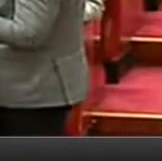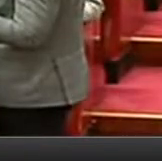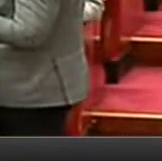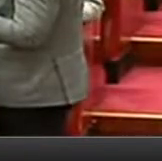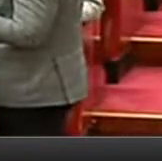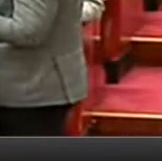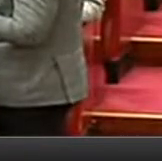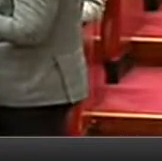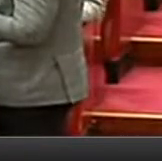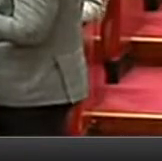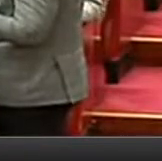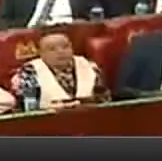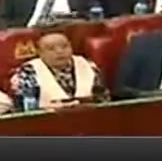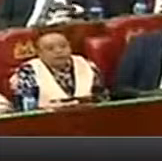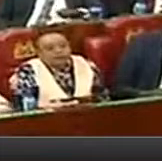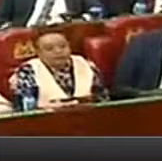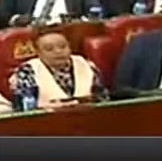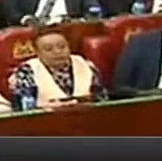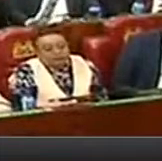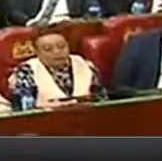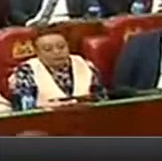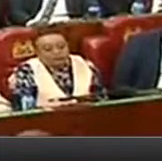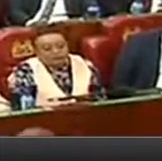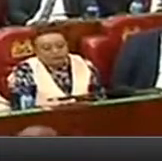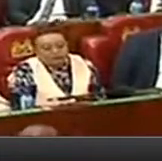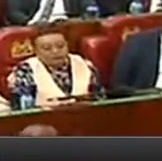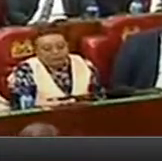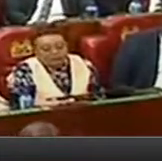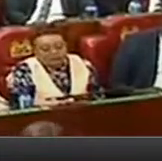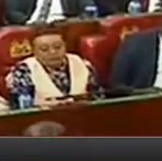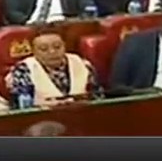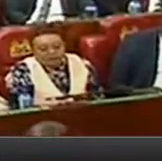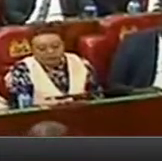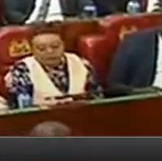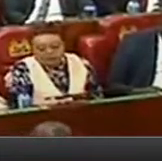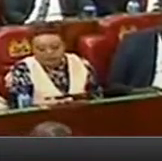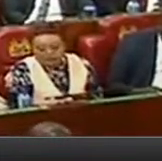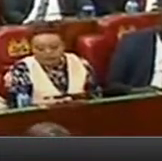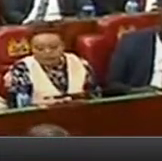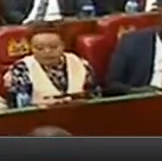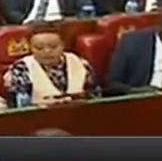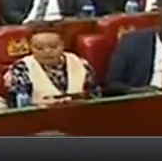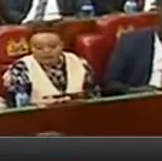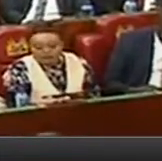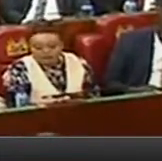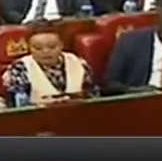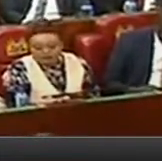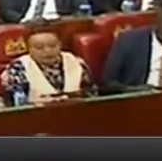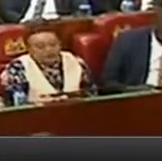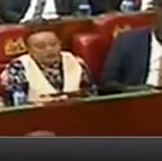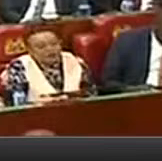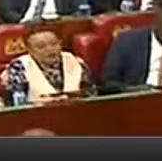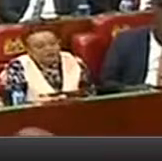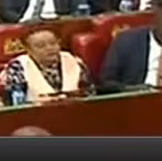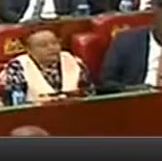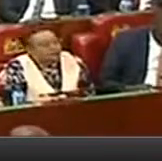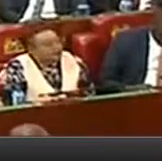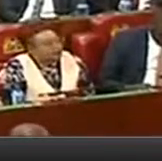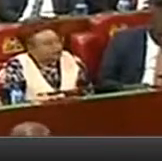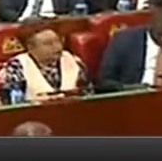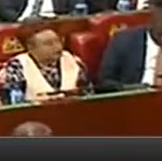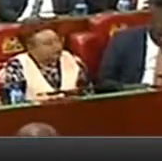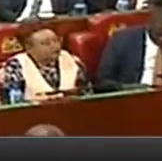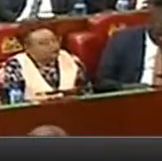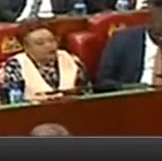publications, including books, book chapters, and articles in local and international peer-reviewed